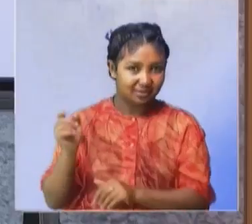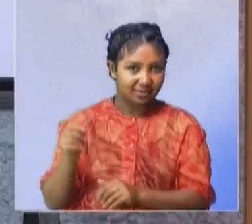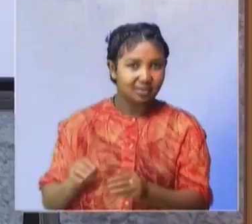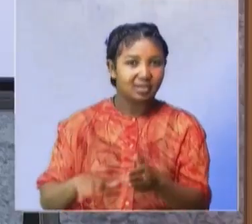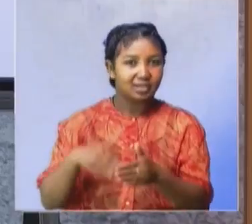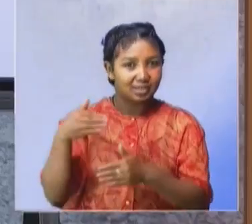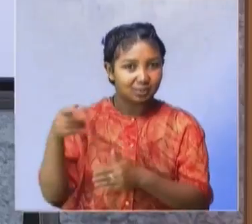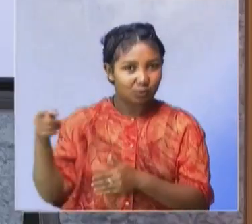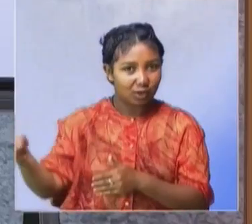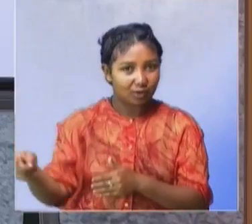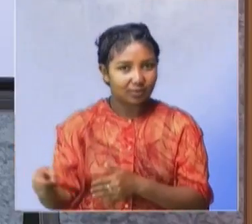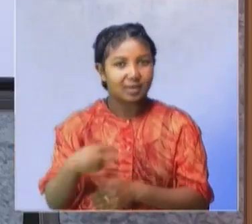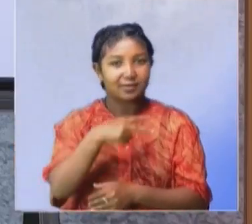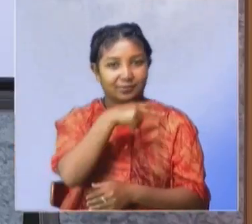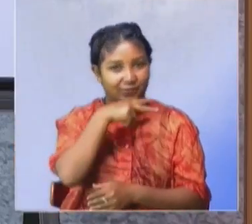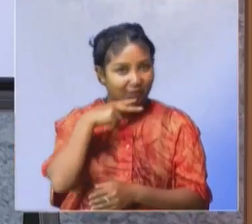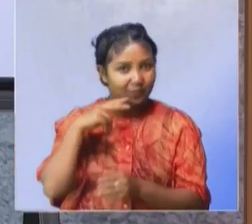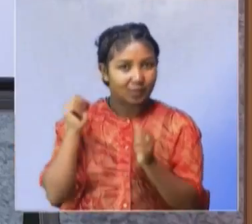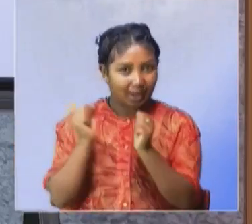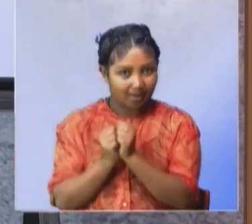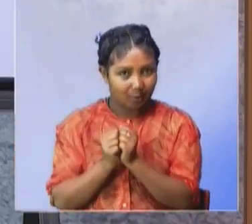is, here is a verbs.